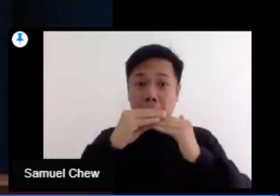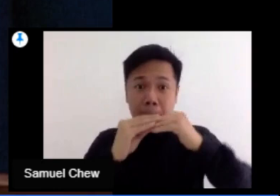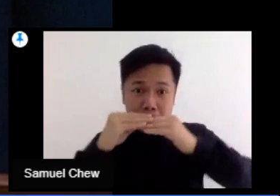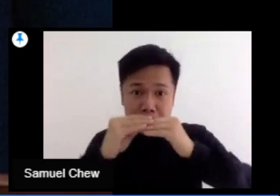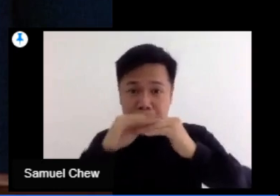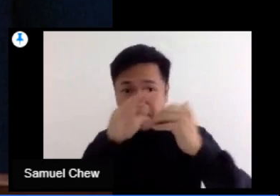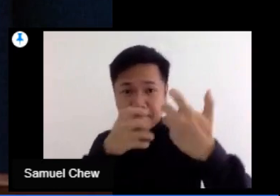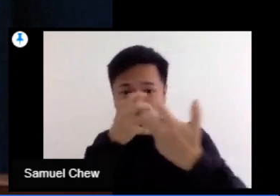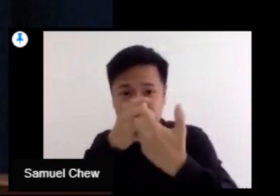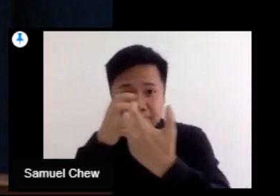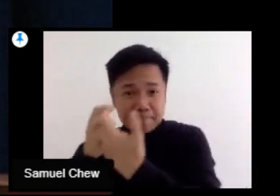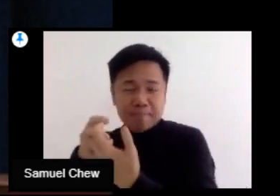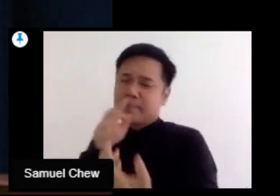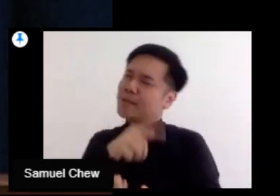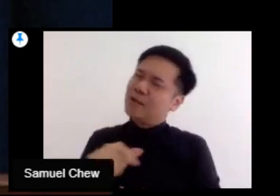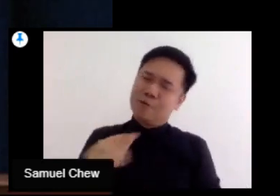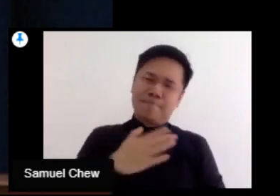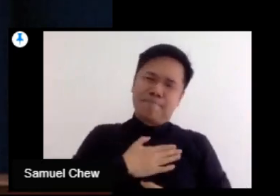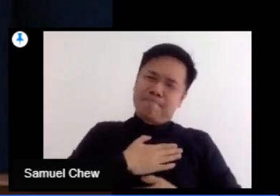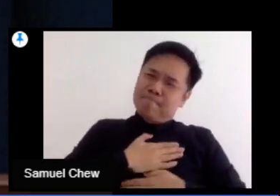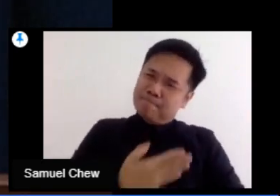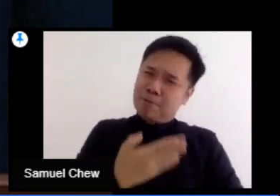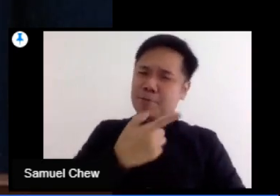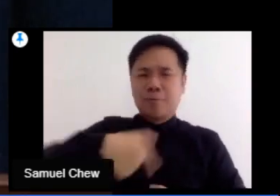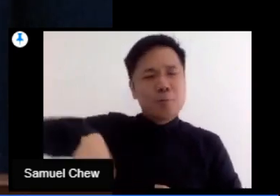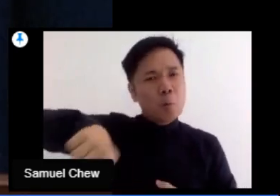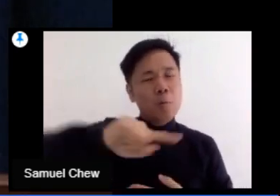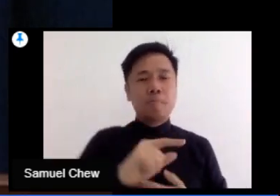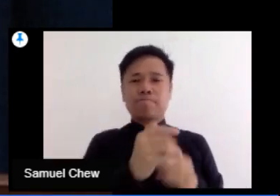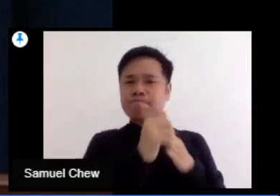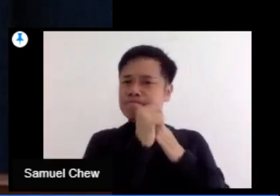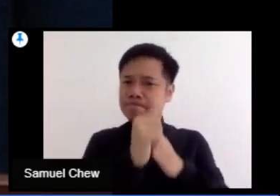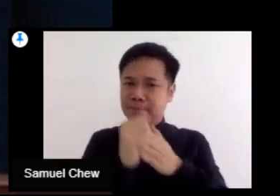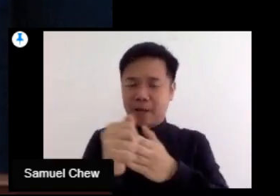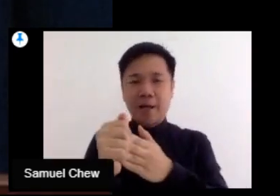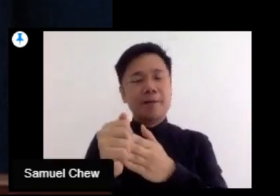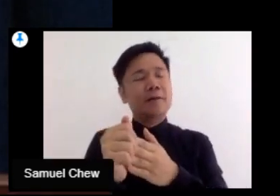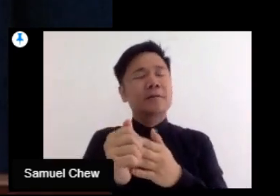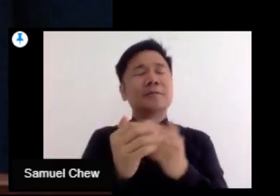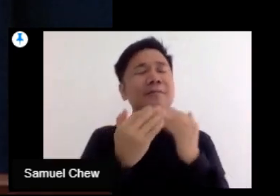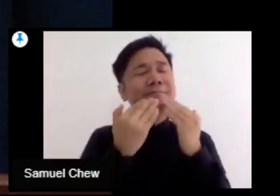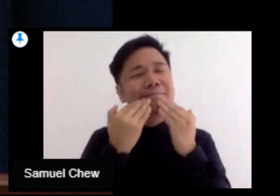and your your guidance to us. Thank you very much, Madam Chair.